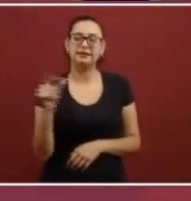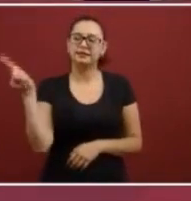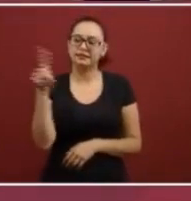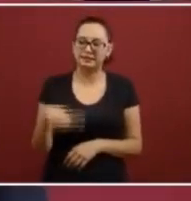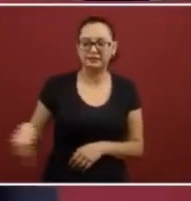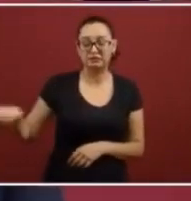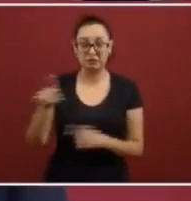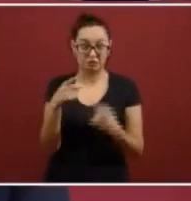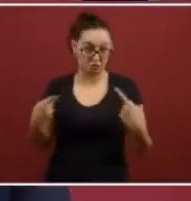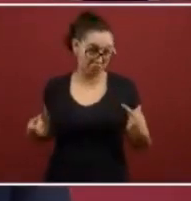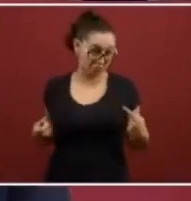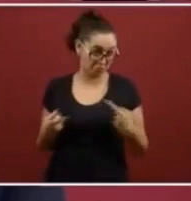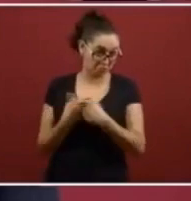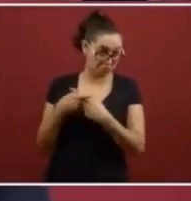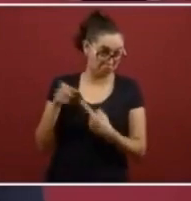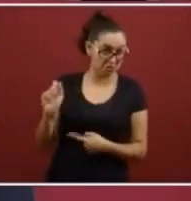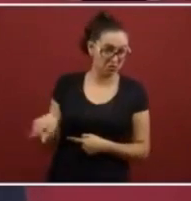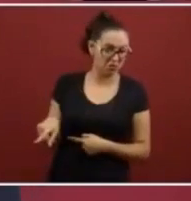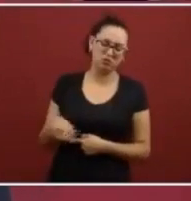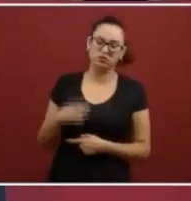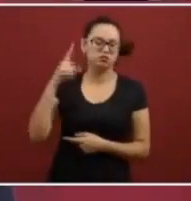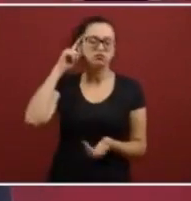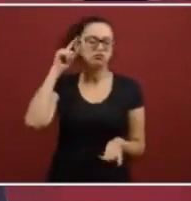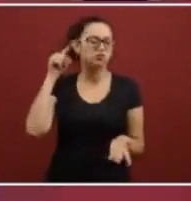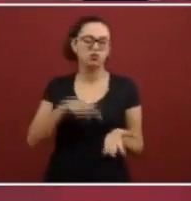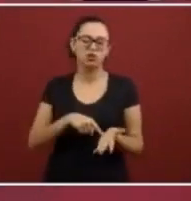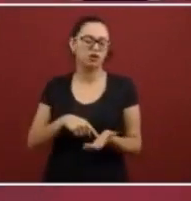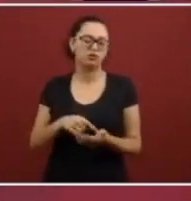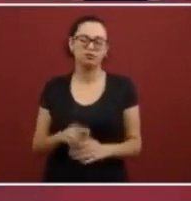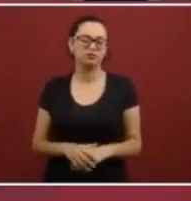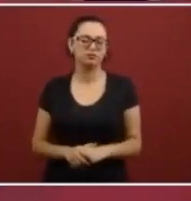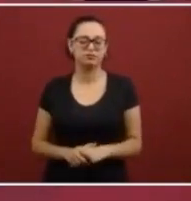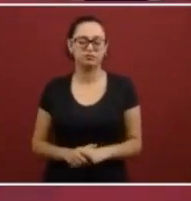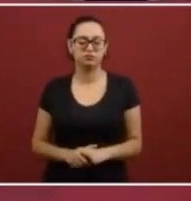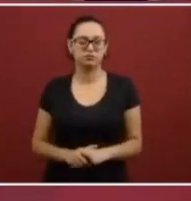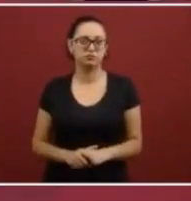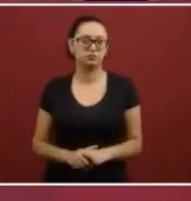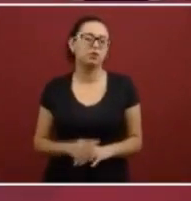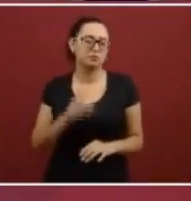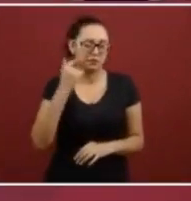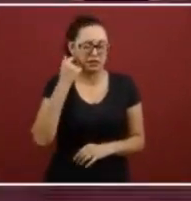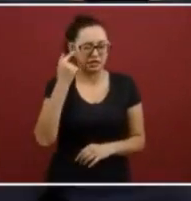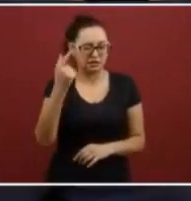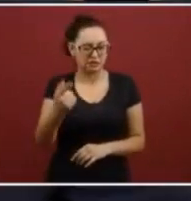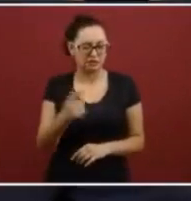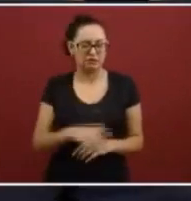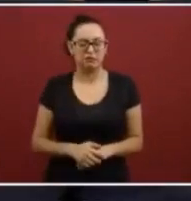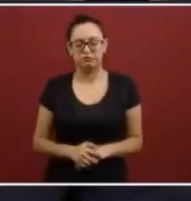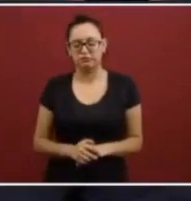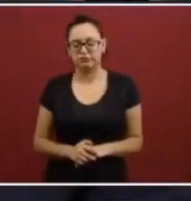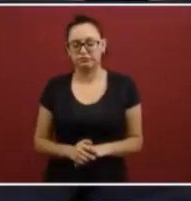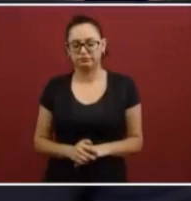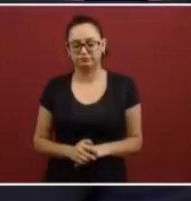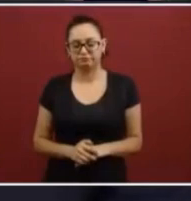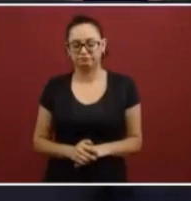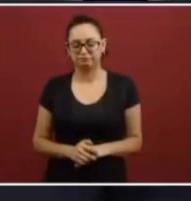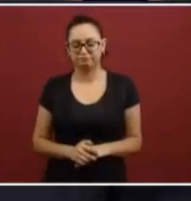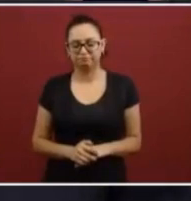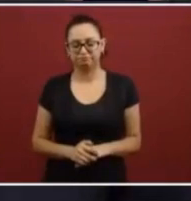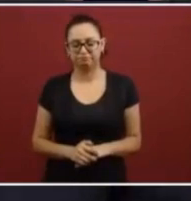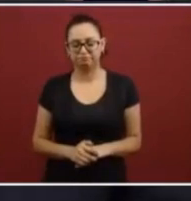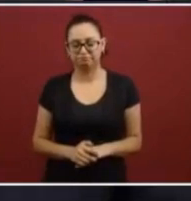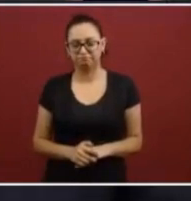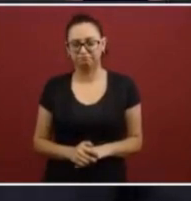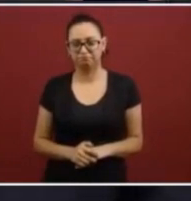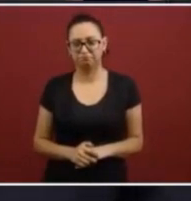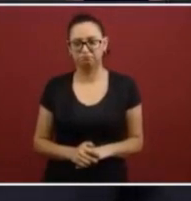una contradicción. in a contradiction. No puede uno decir We cannot say que